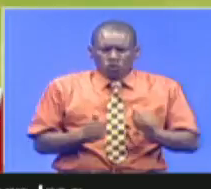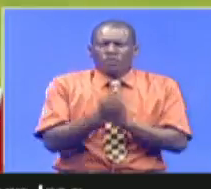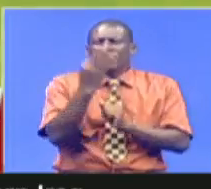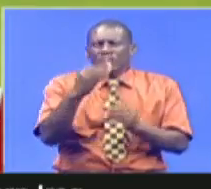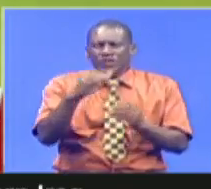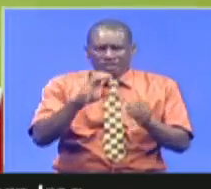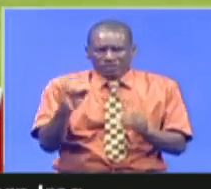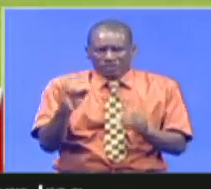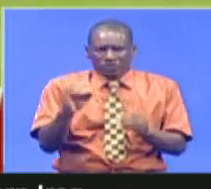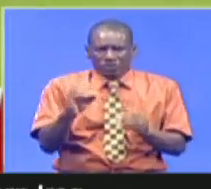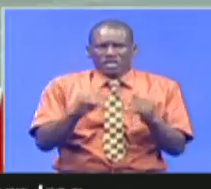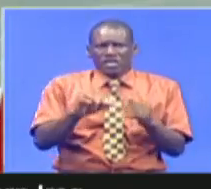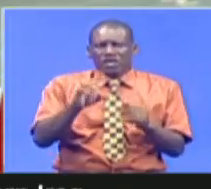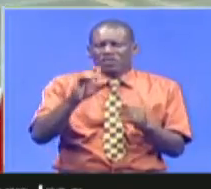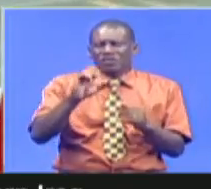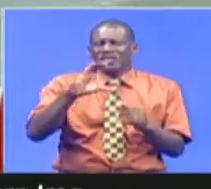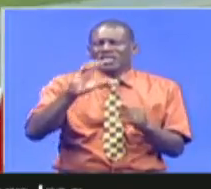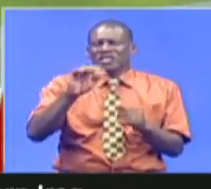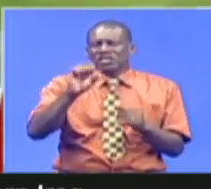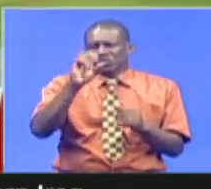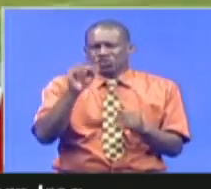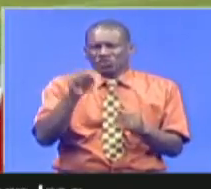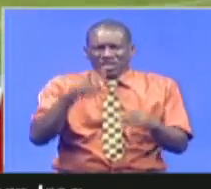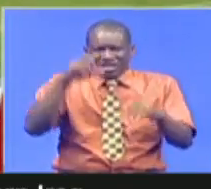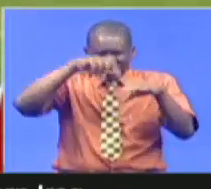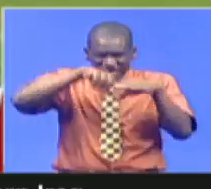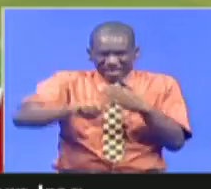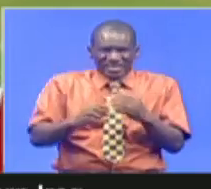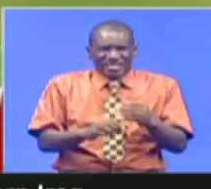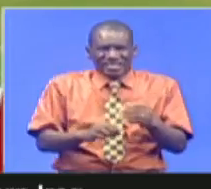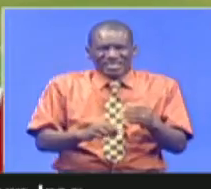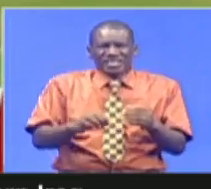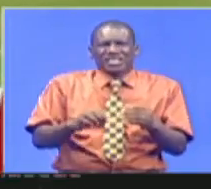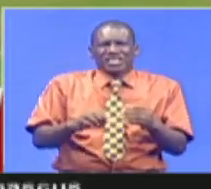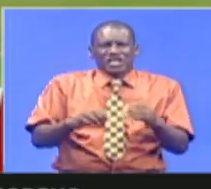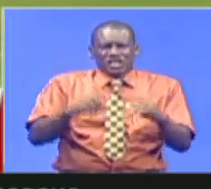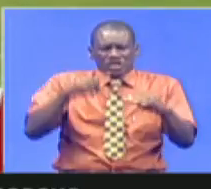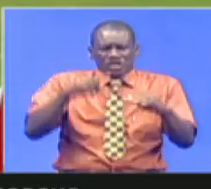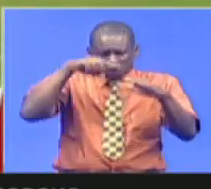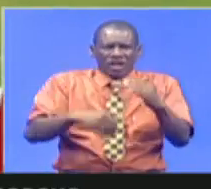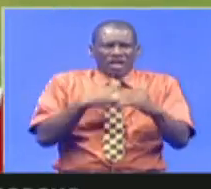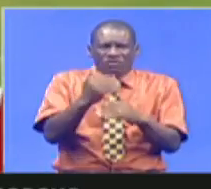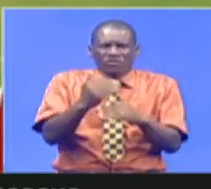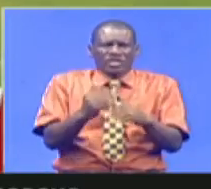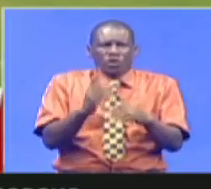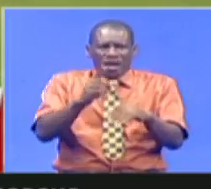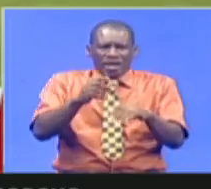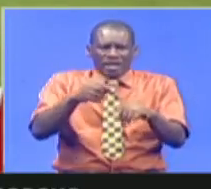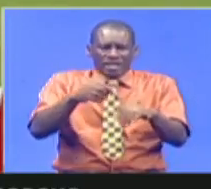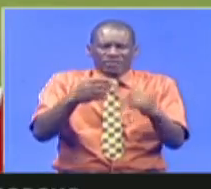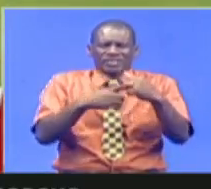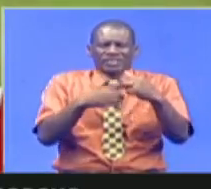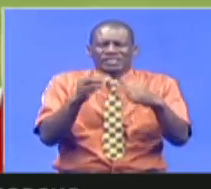New signing Dixon Ambundo then grabbed his debut goal for Kogalo just after the hour mark.